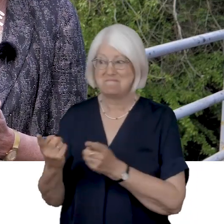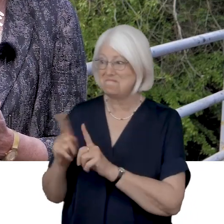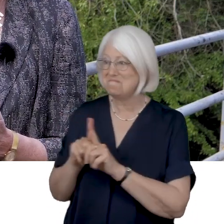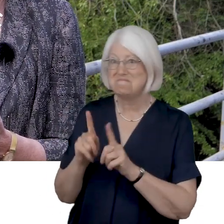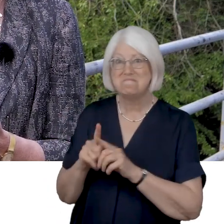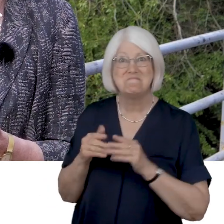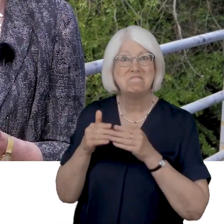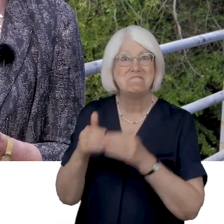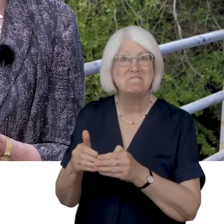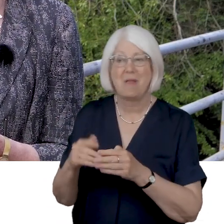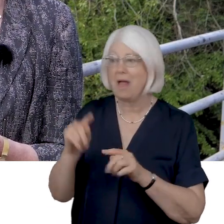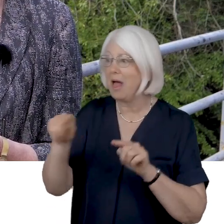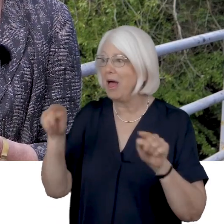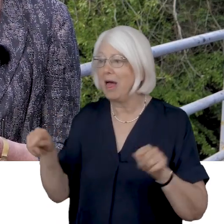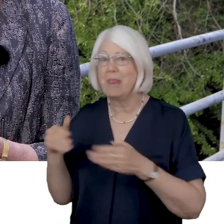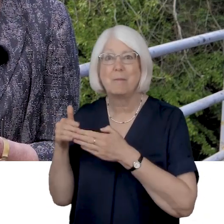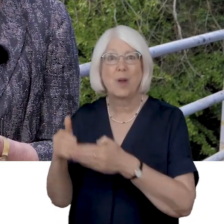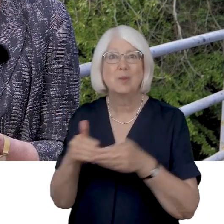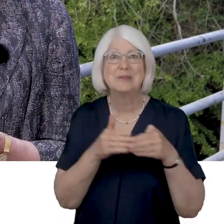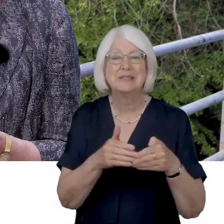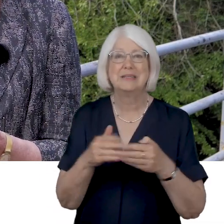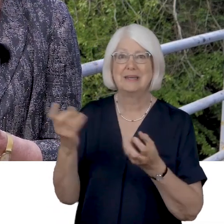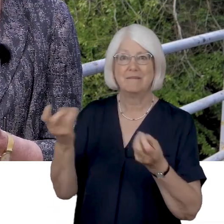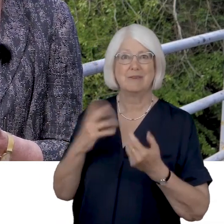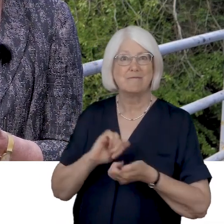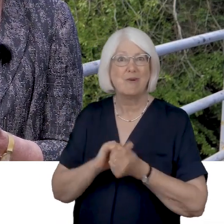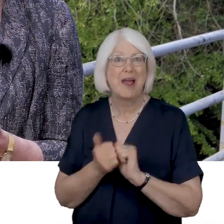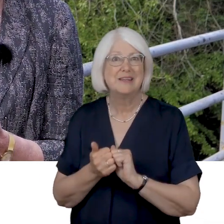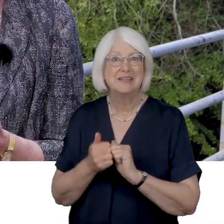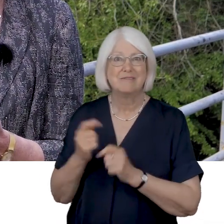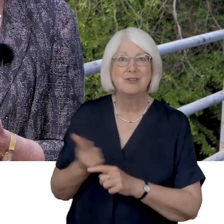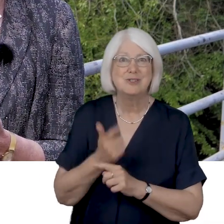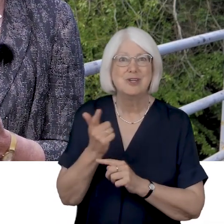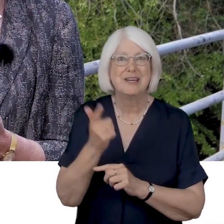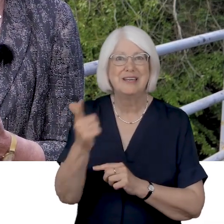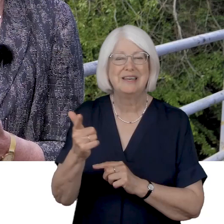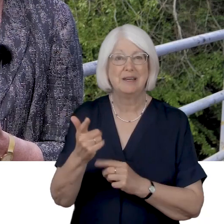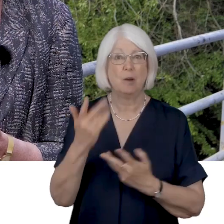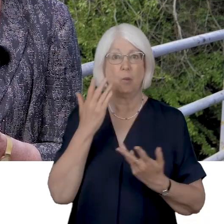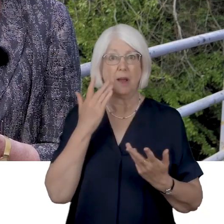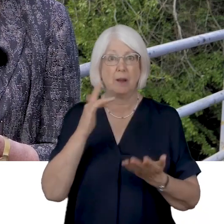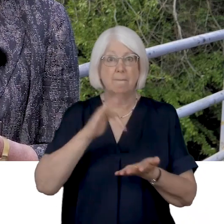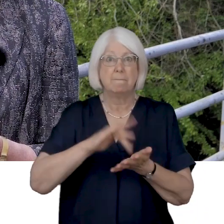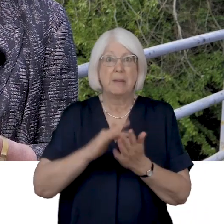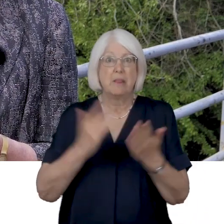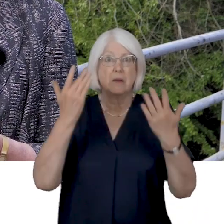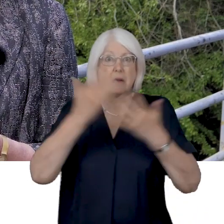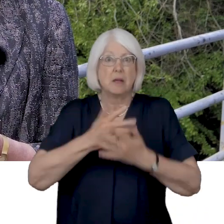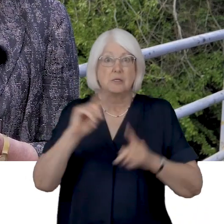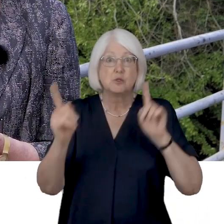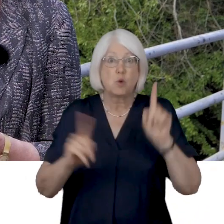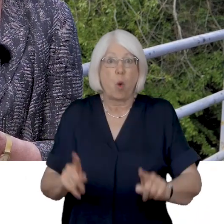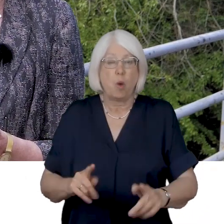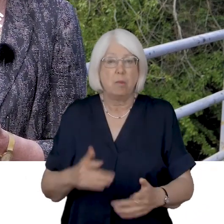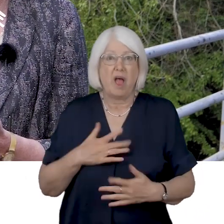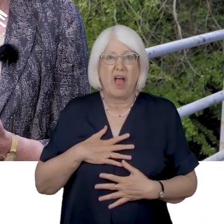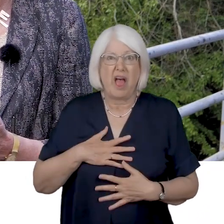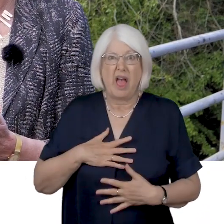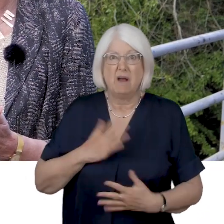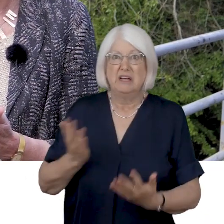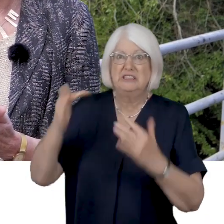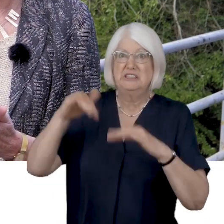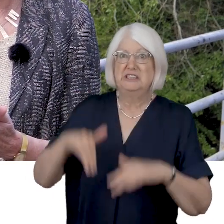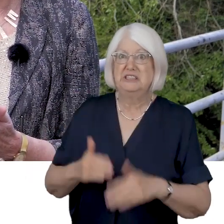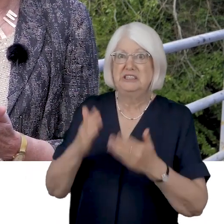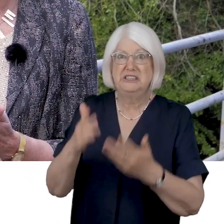you for fellow travellers in other boats. Give us friends for the journey. When the storms come in the middle of the night and we wish we'd never set